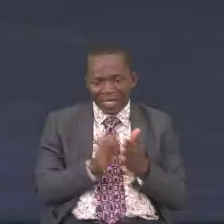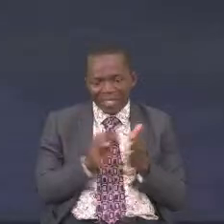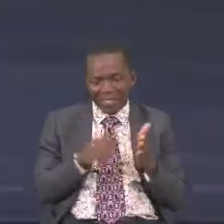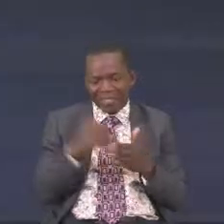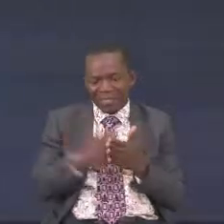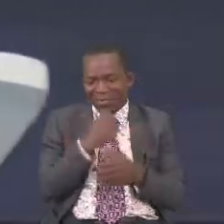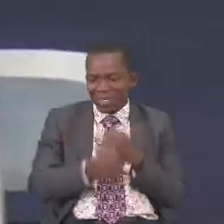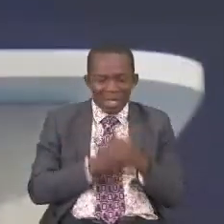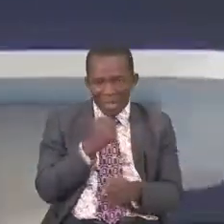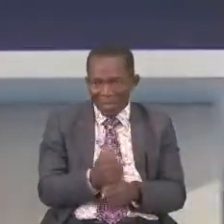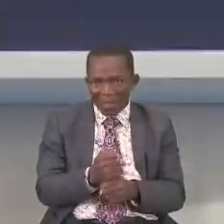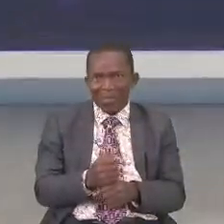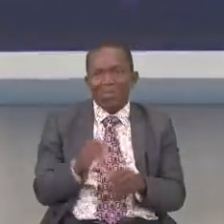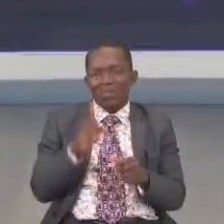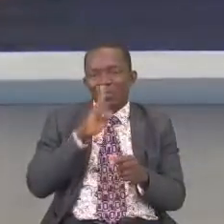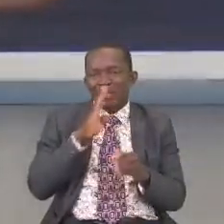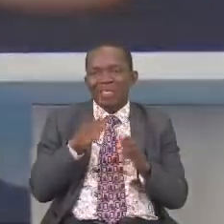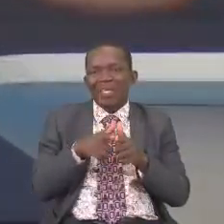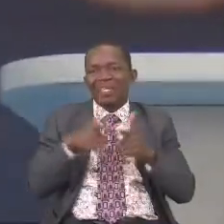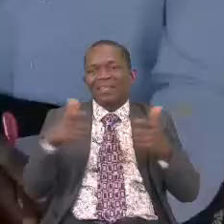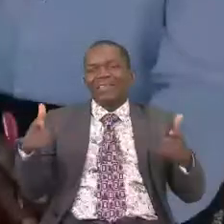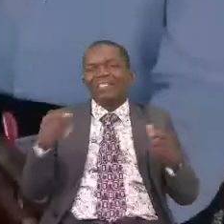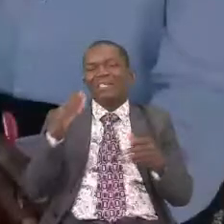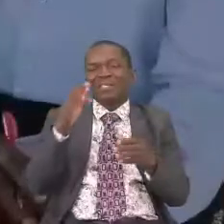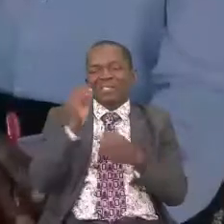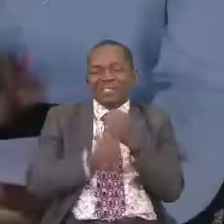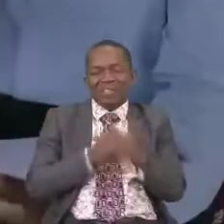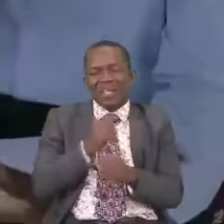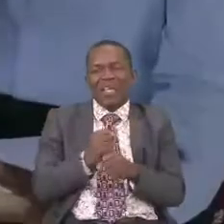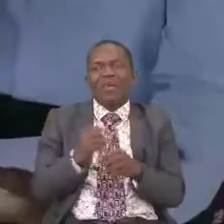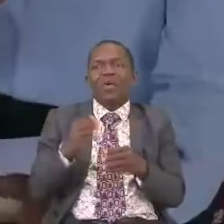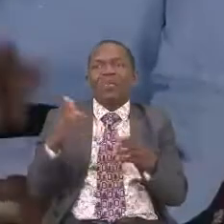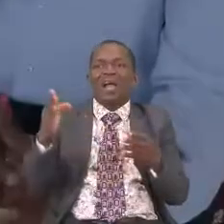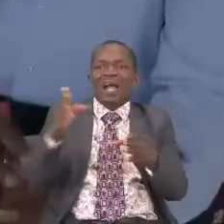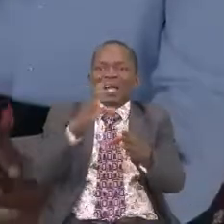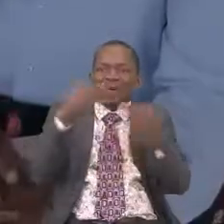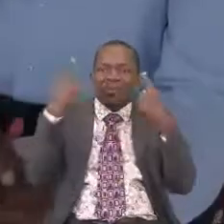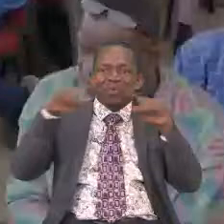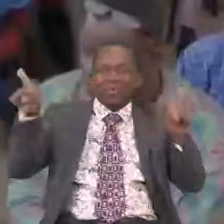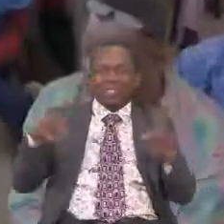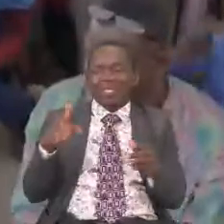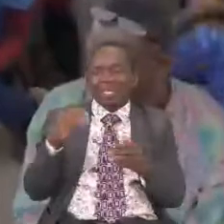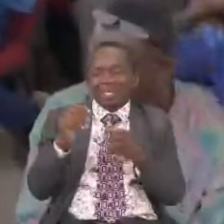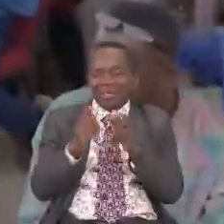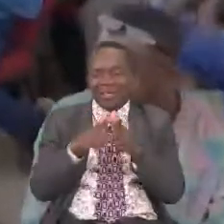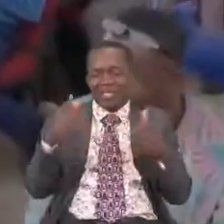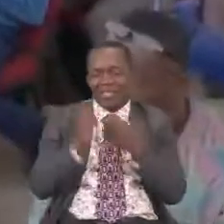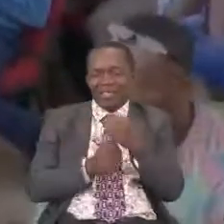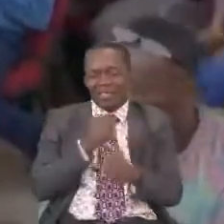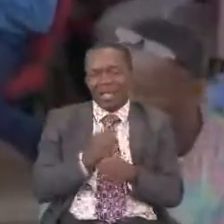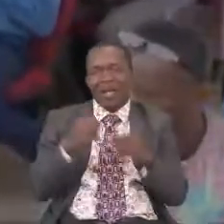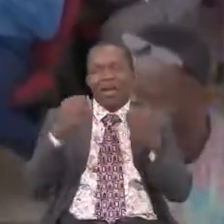year will be a year of accomplishment, a year of victory, a year